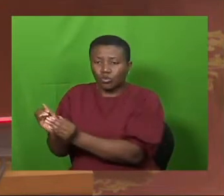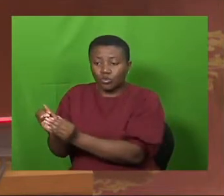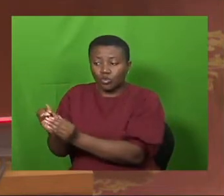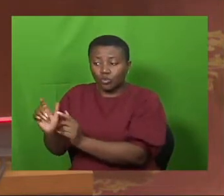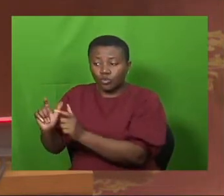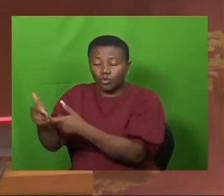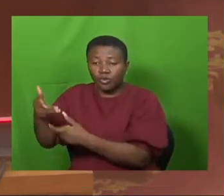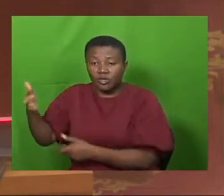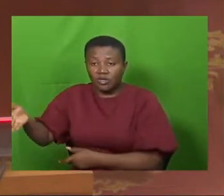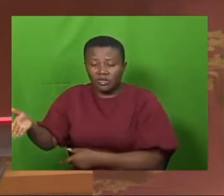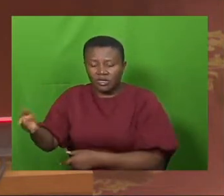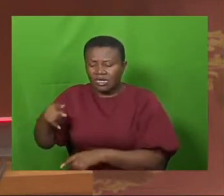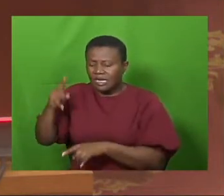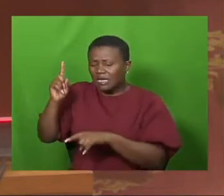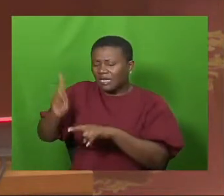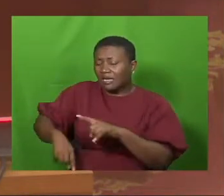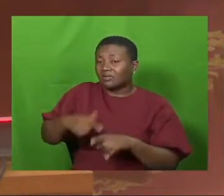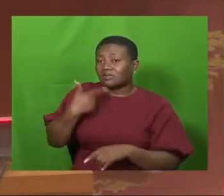claim